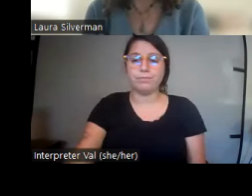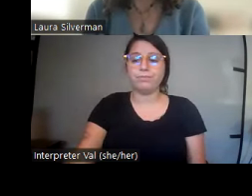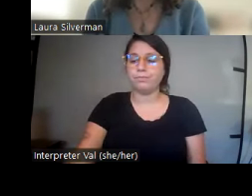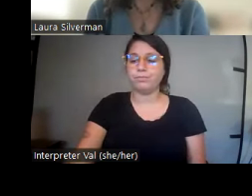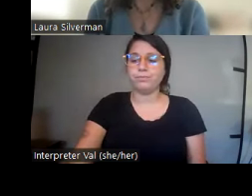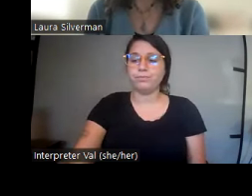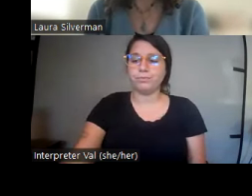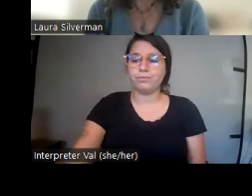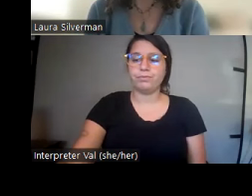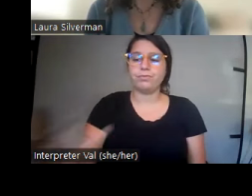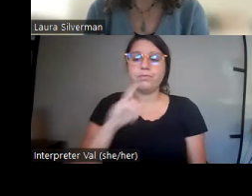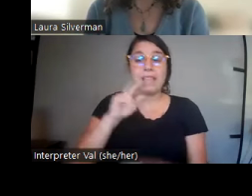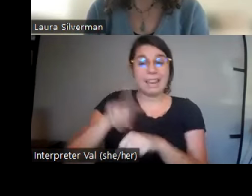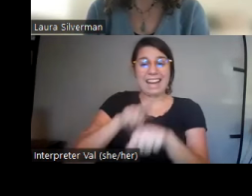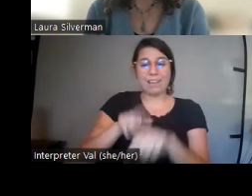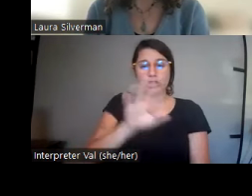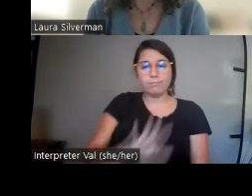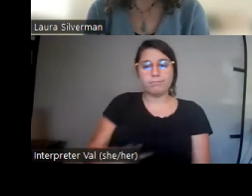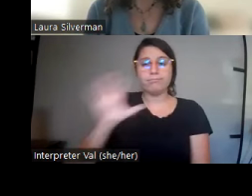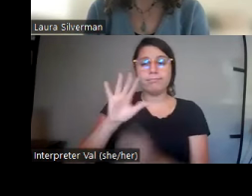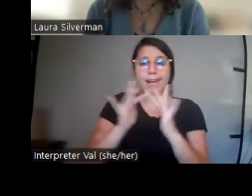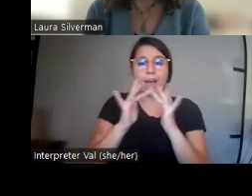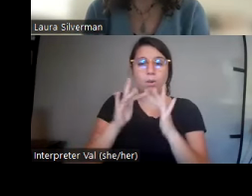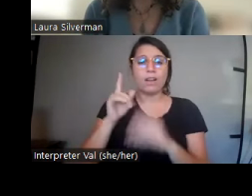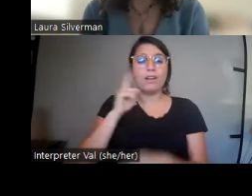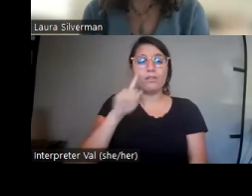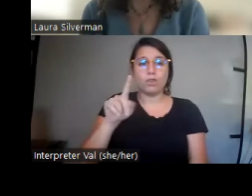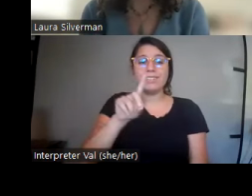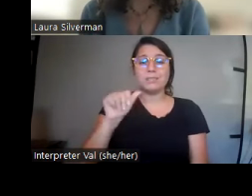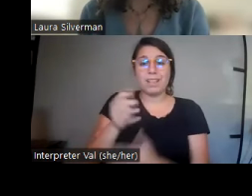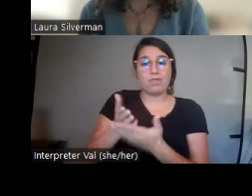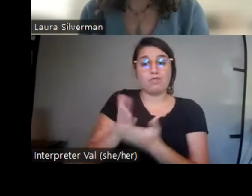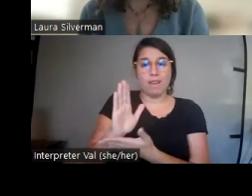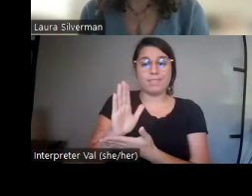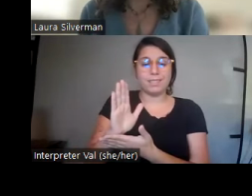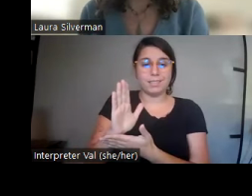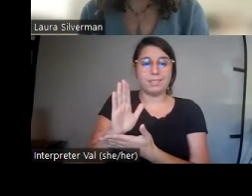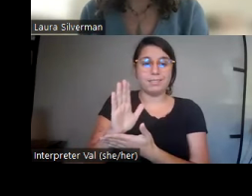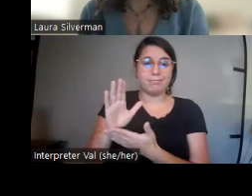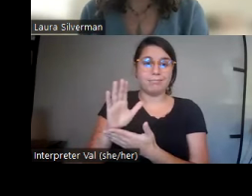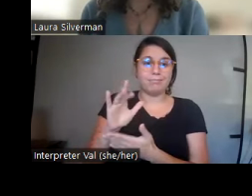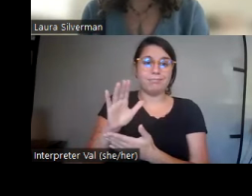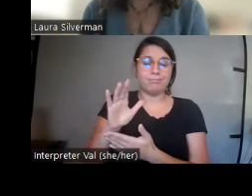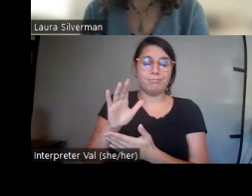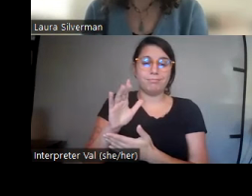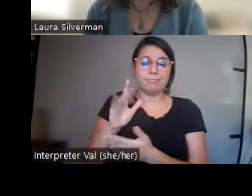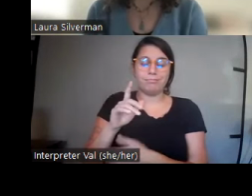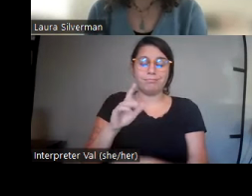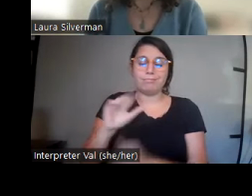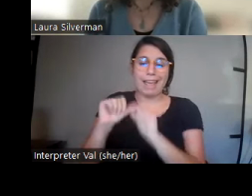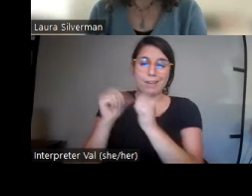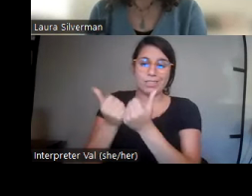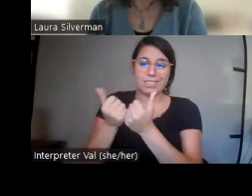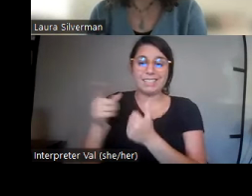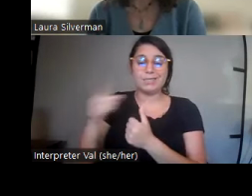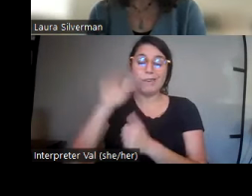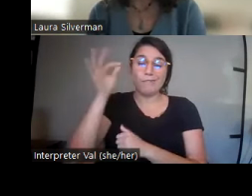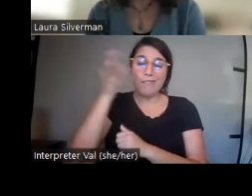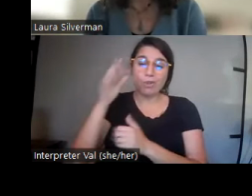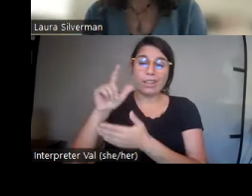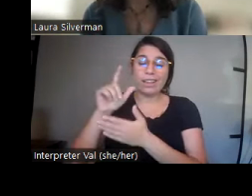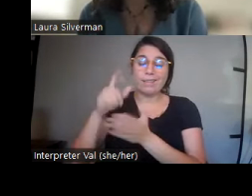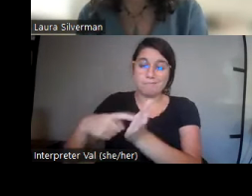nationwide network of legally based disability rights agencies. They're federally mandated to protect and really advocate